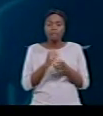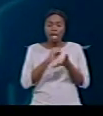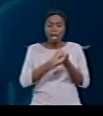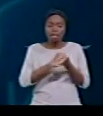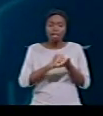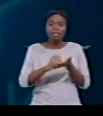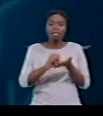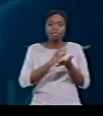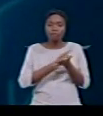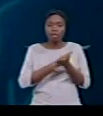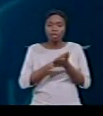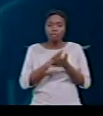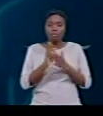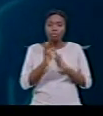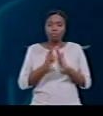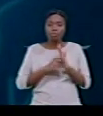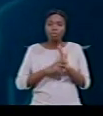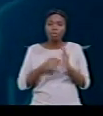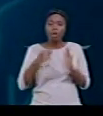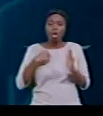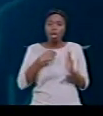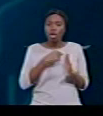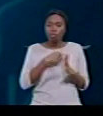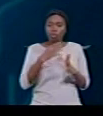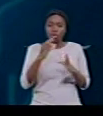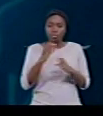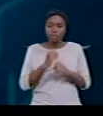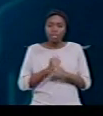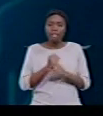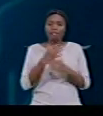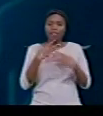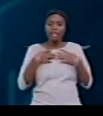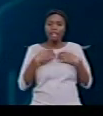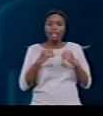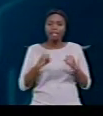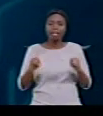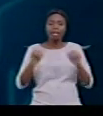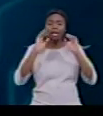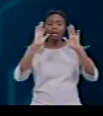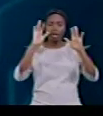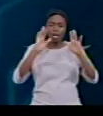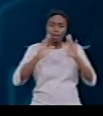sanctification. We received healing. We received miracles.